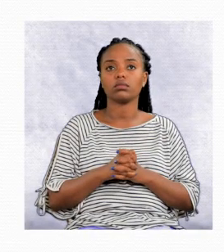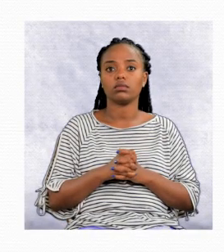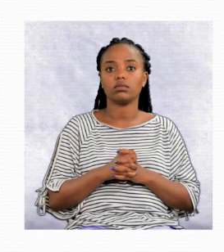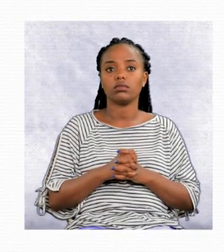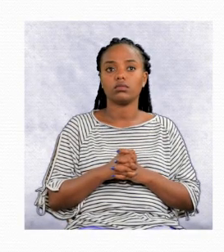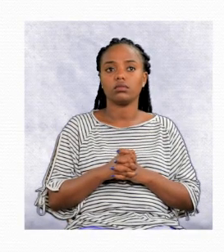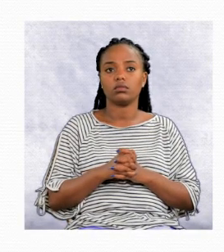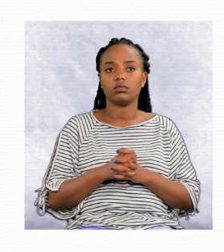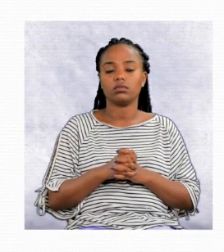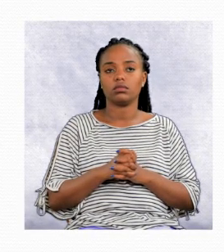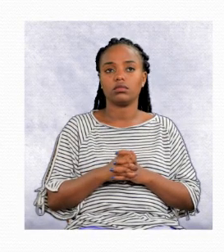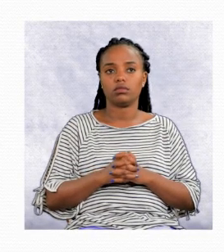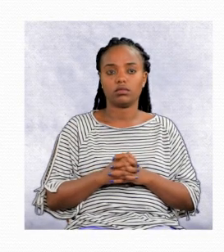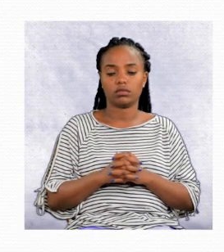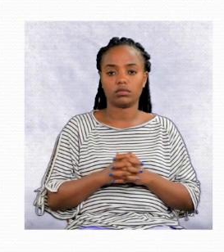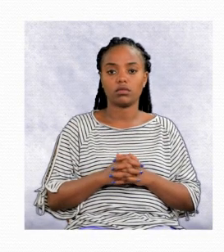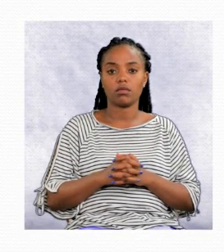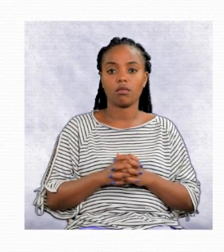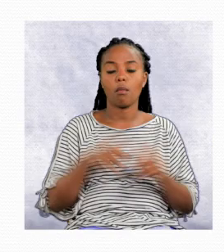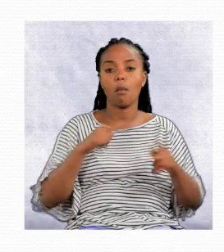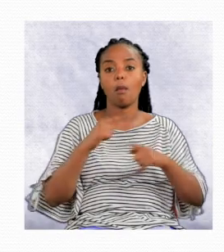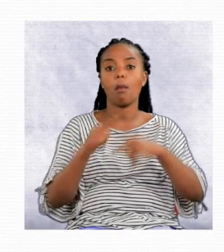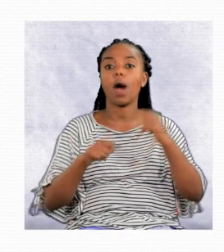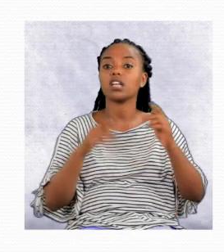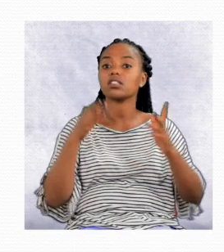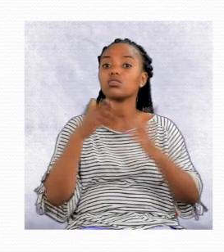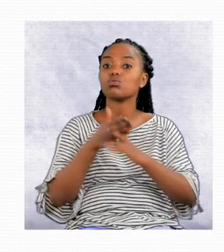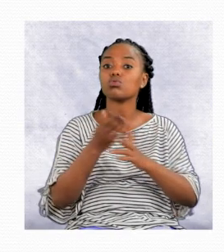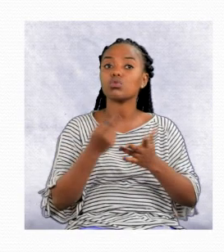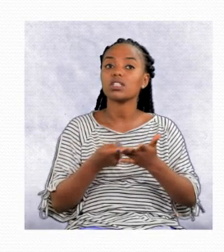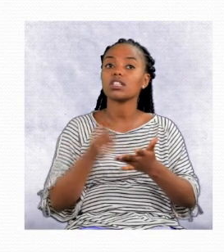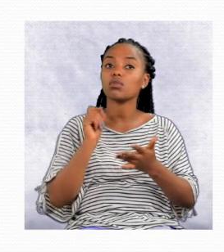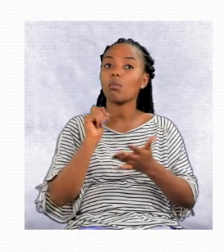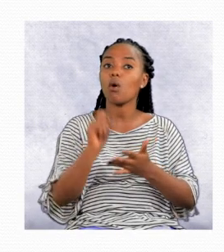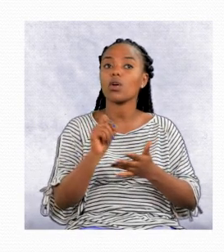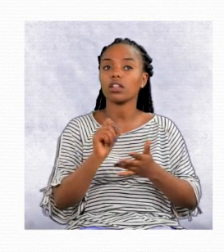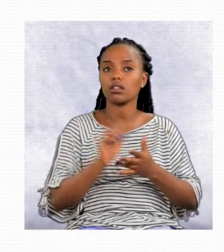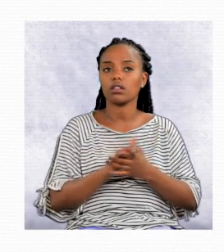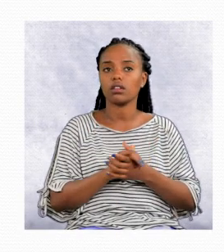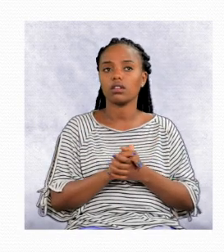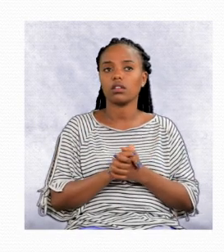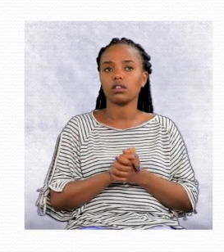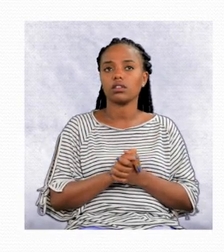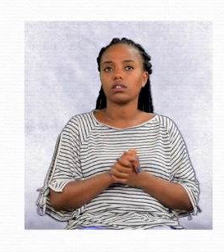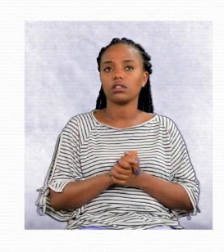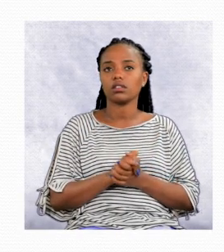6. So it passes through this point.